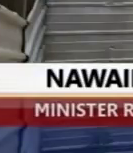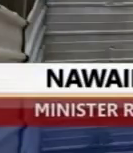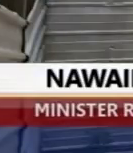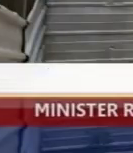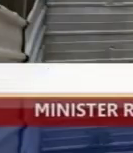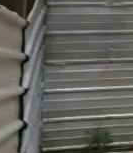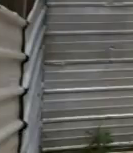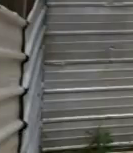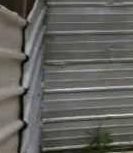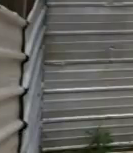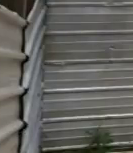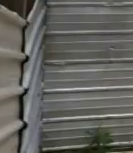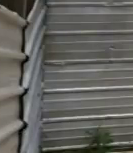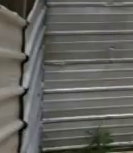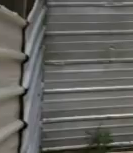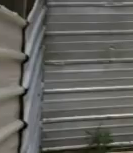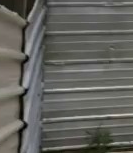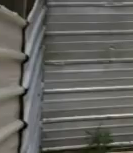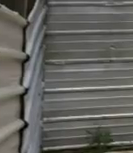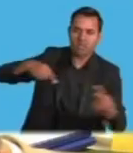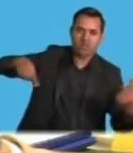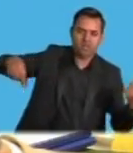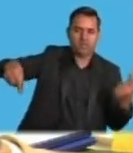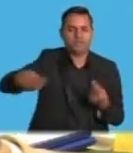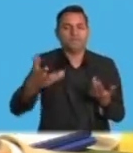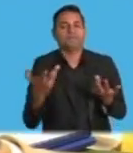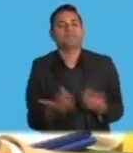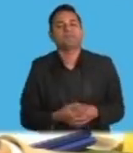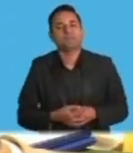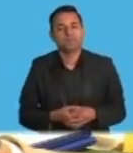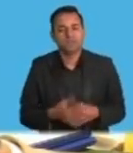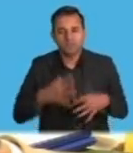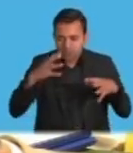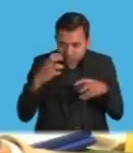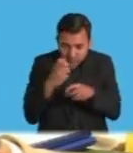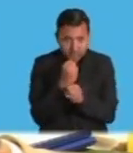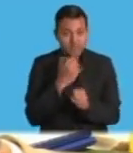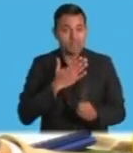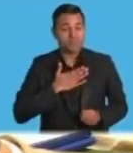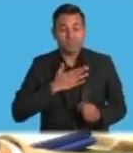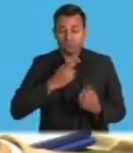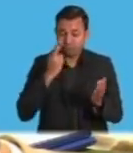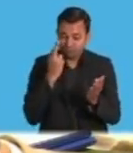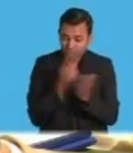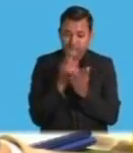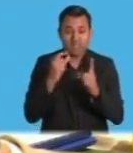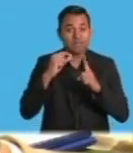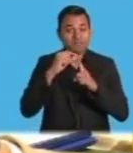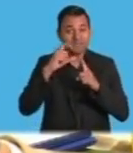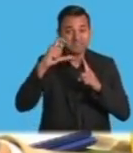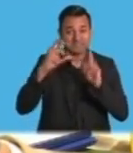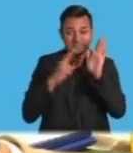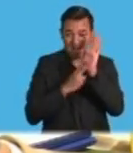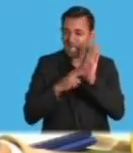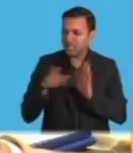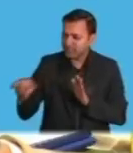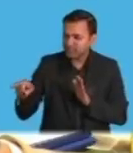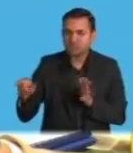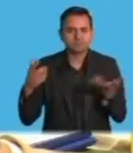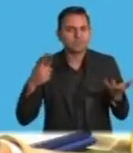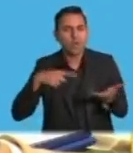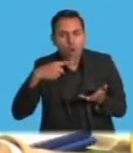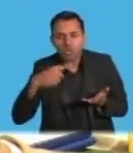for land to construct housing units. The shocking truth is that PCN continues to collect hundreds of thousands of dollars